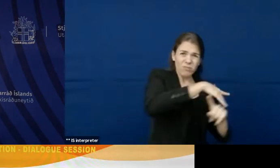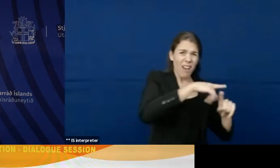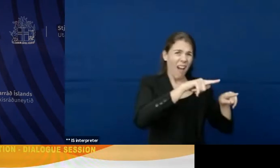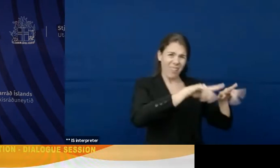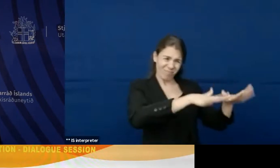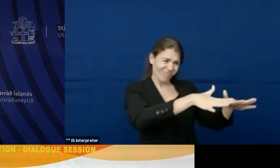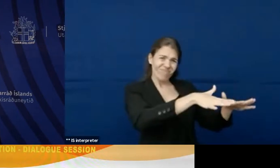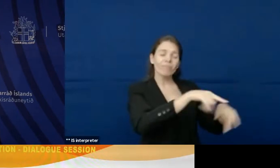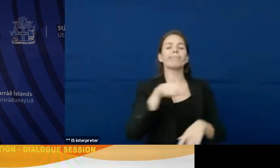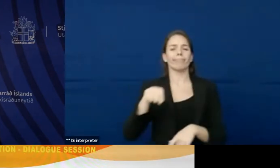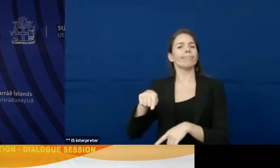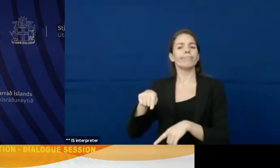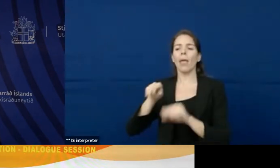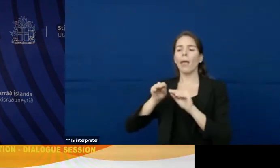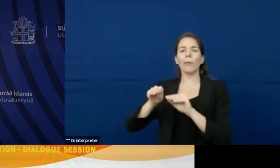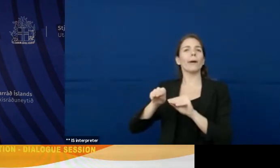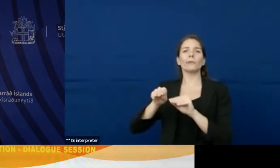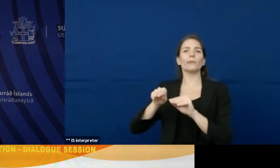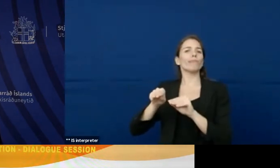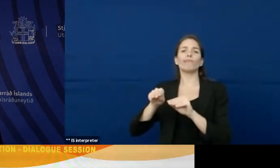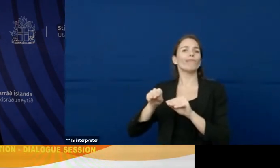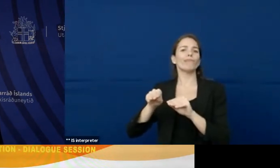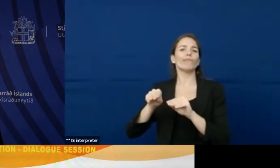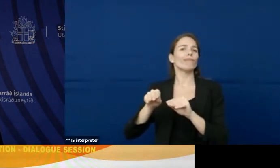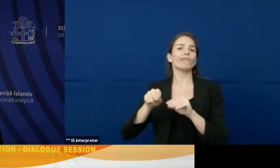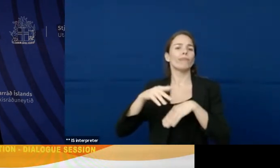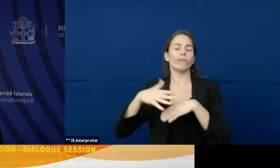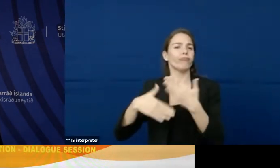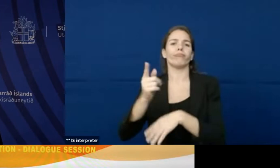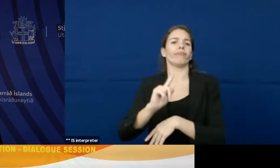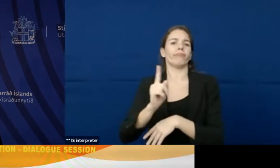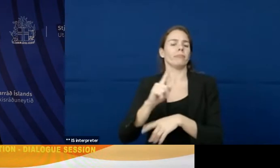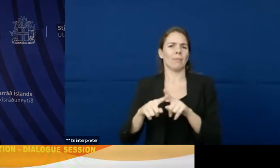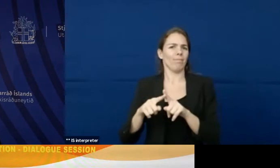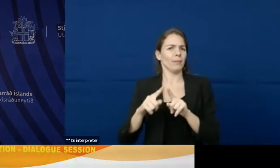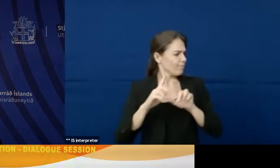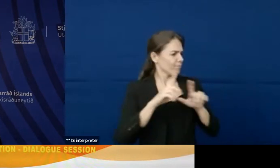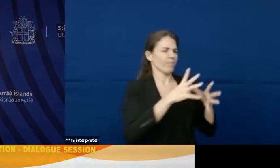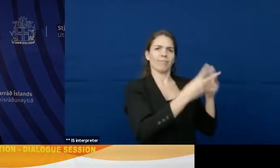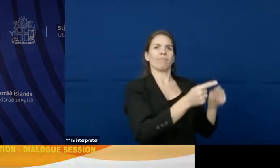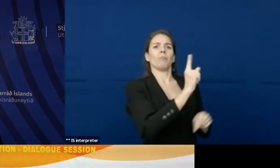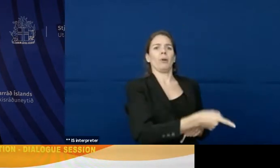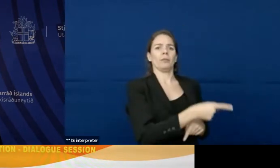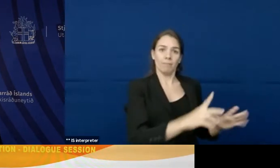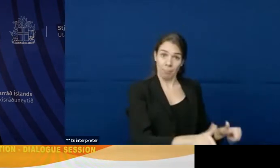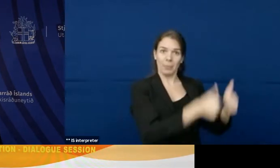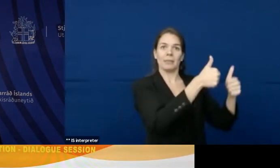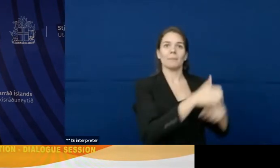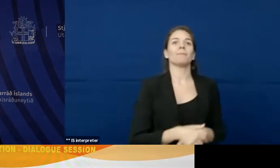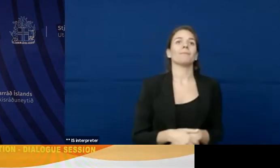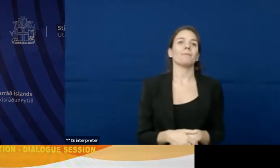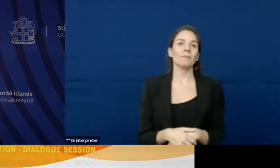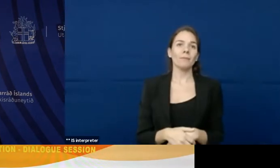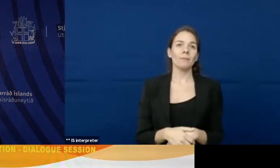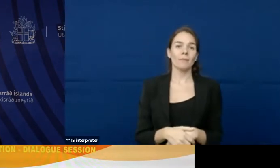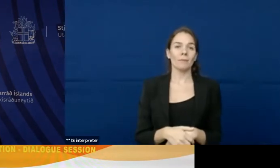future. Men must contribute to the solution. After all, gender equality